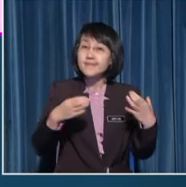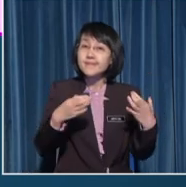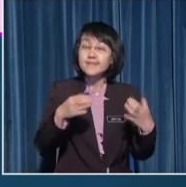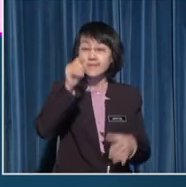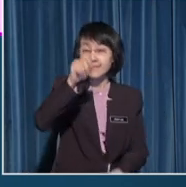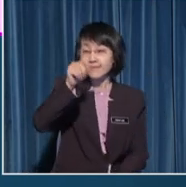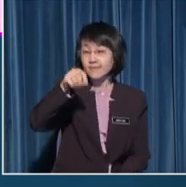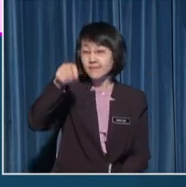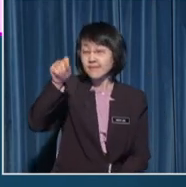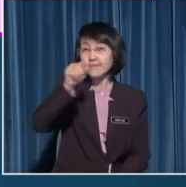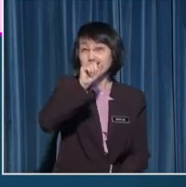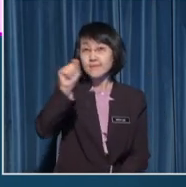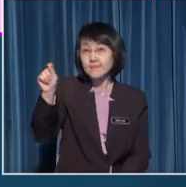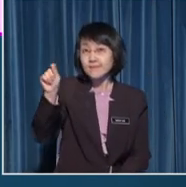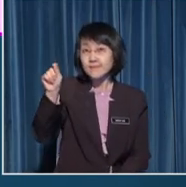tally.